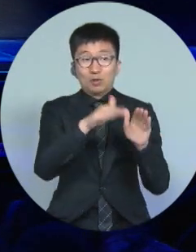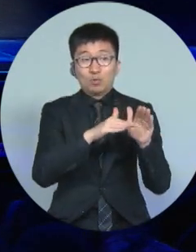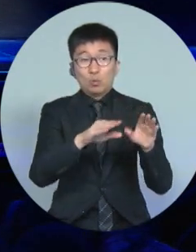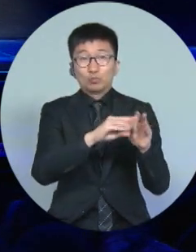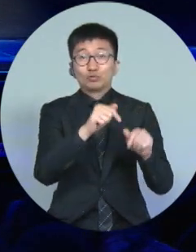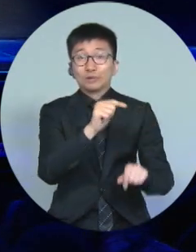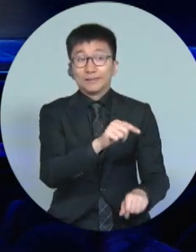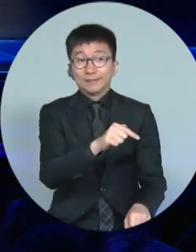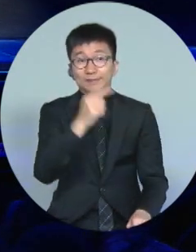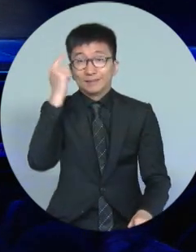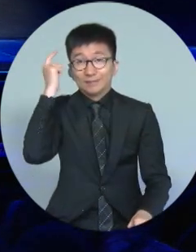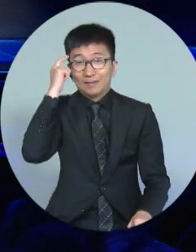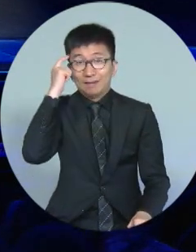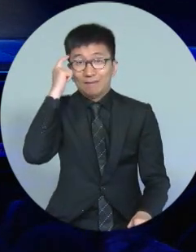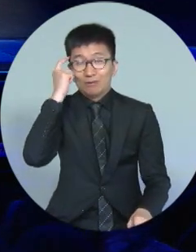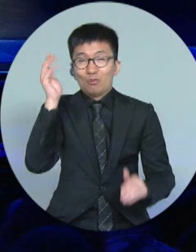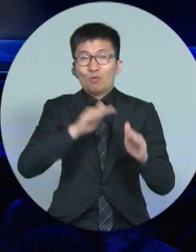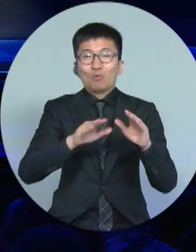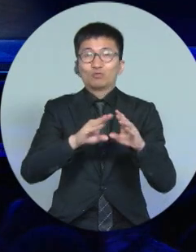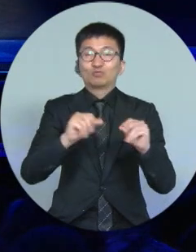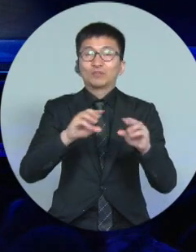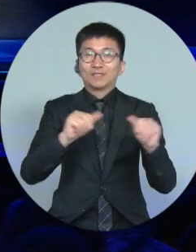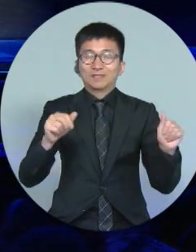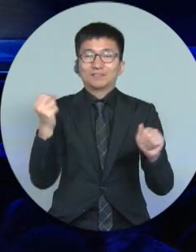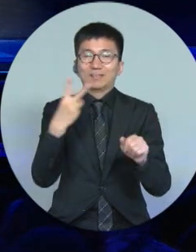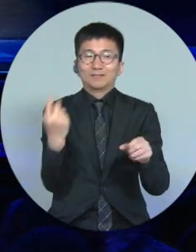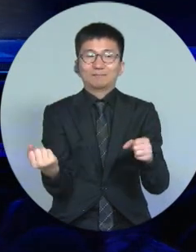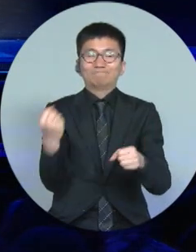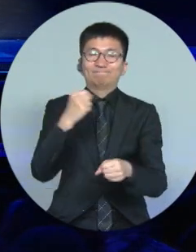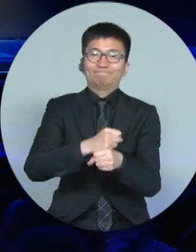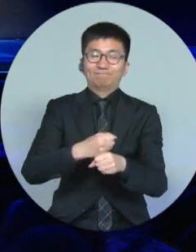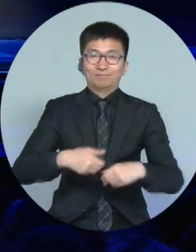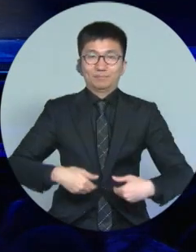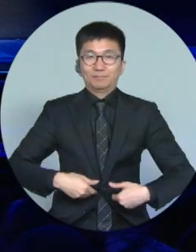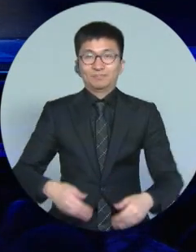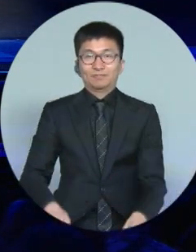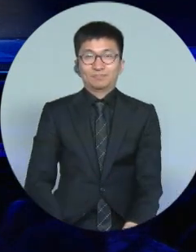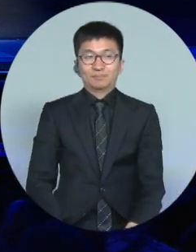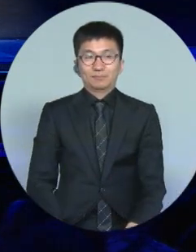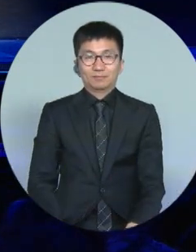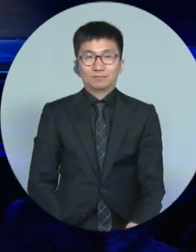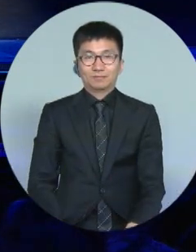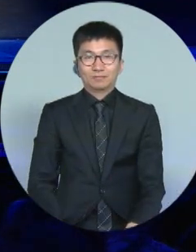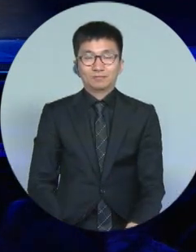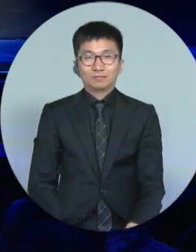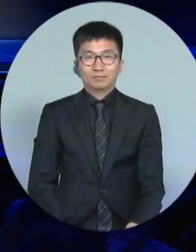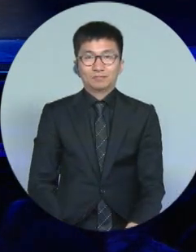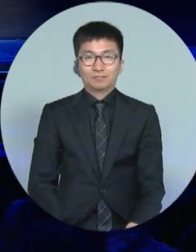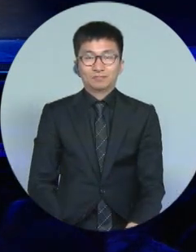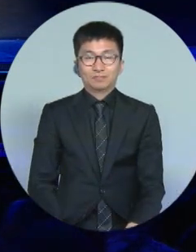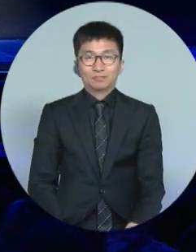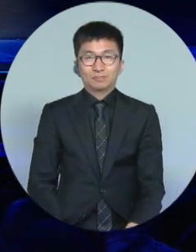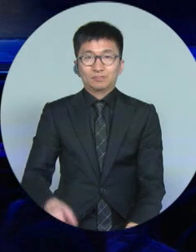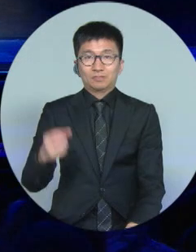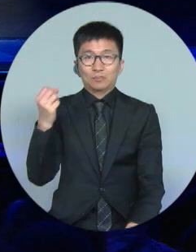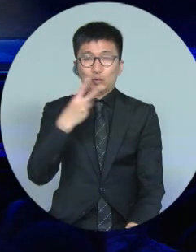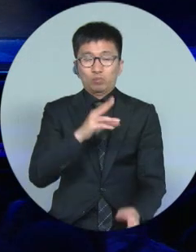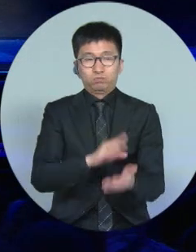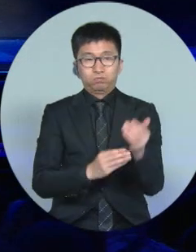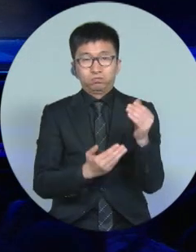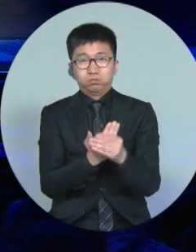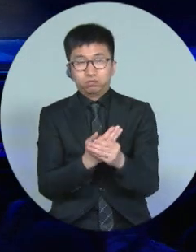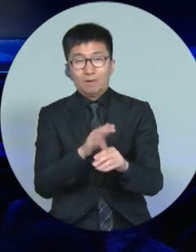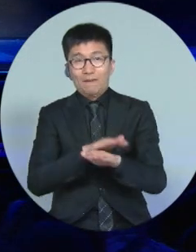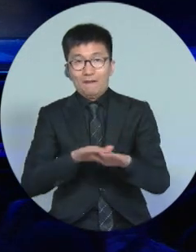need to realize that to confront uncertainty, you've got to give people a